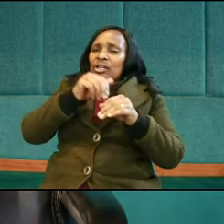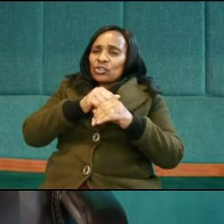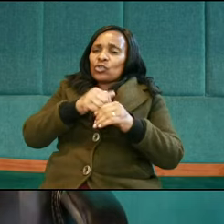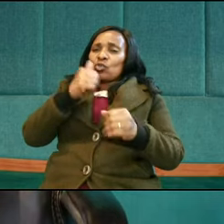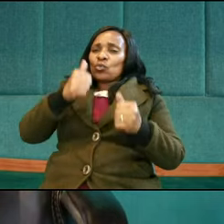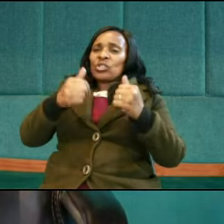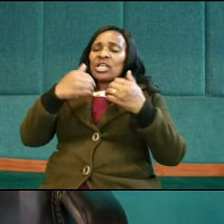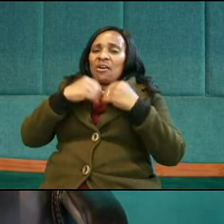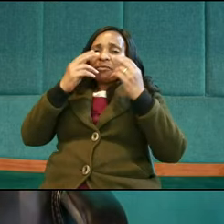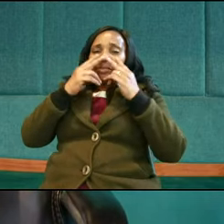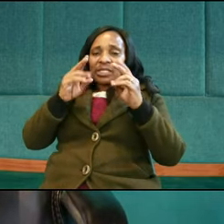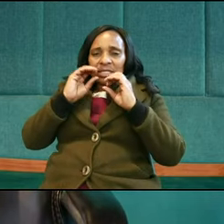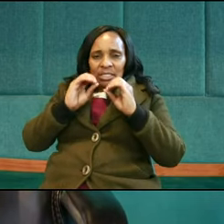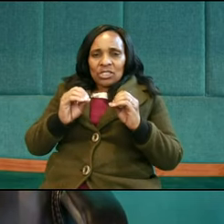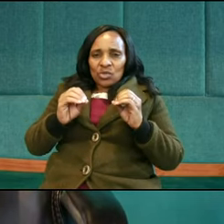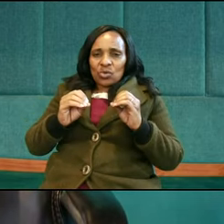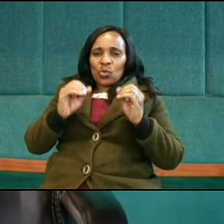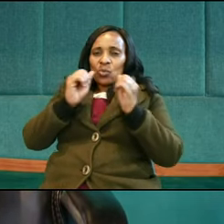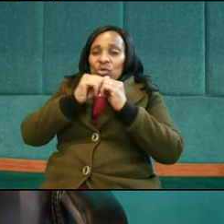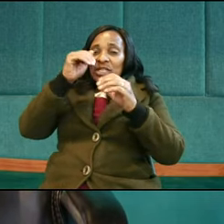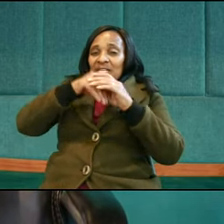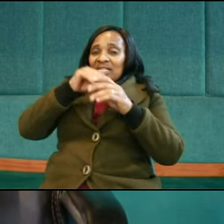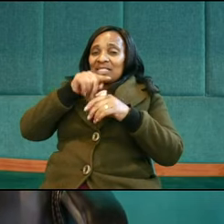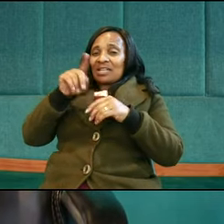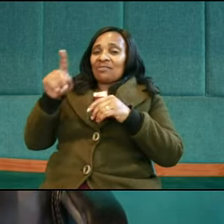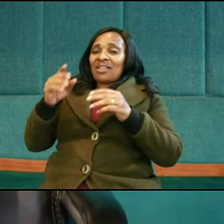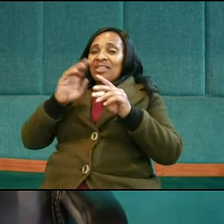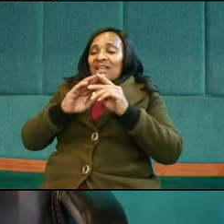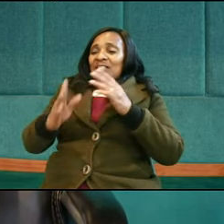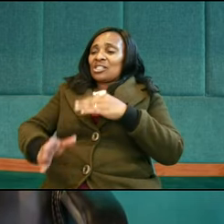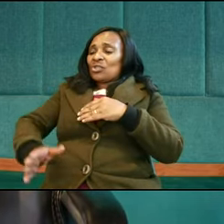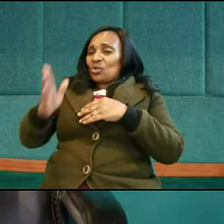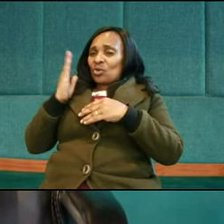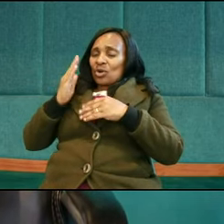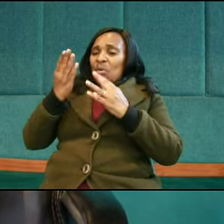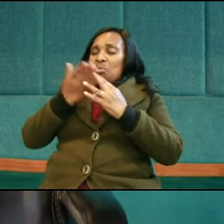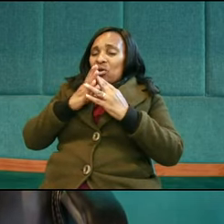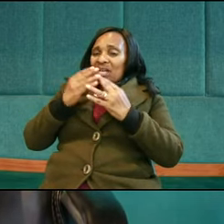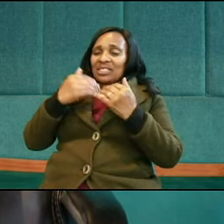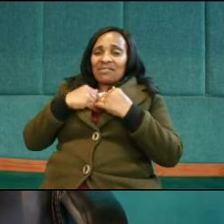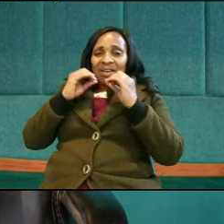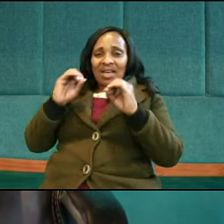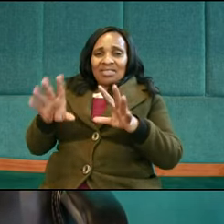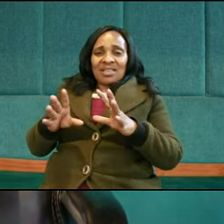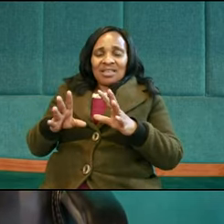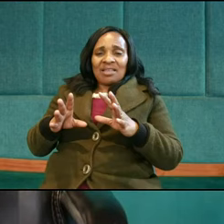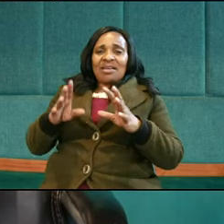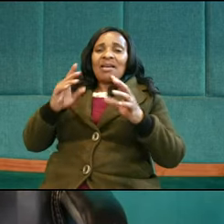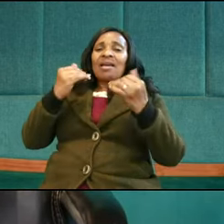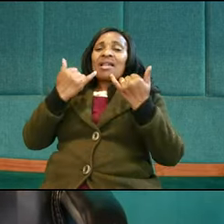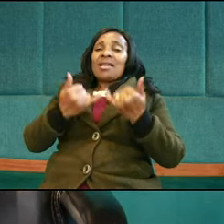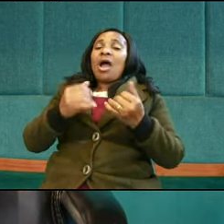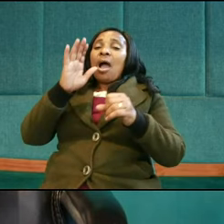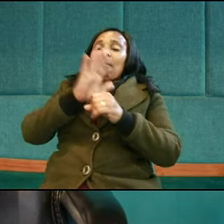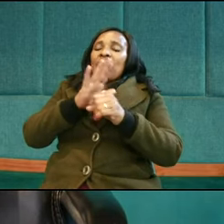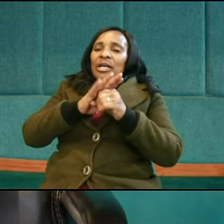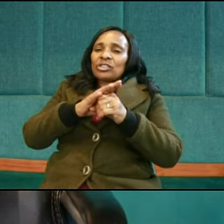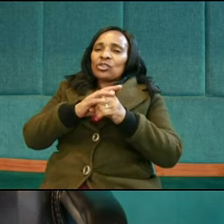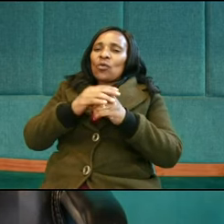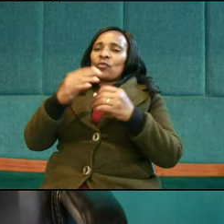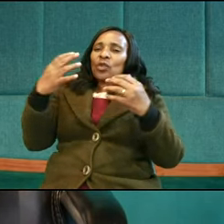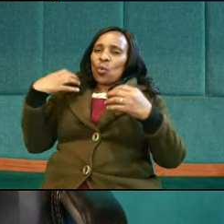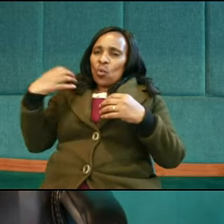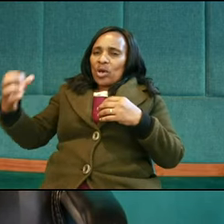that has no peace within itself and security within its borders. So I think abundance of wealth would be